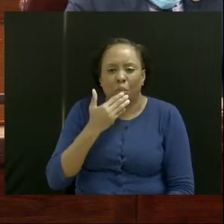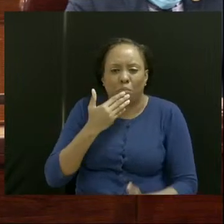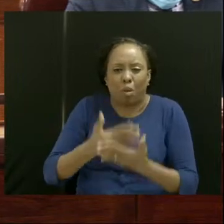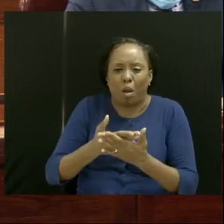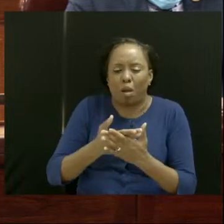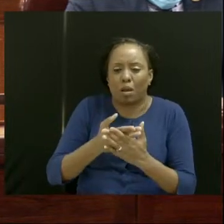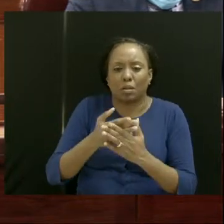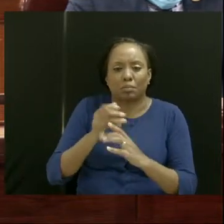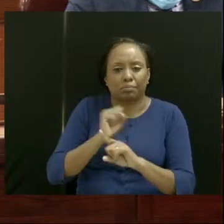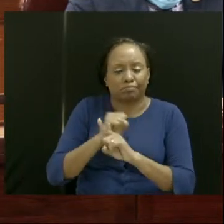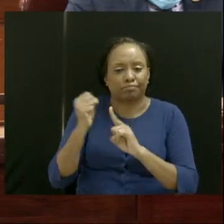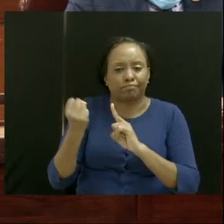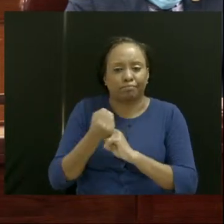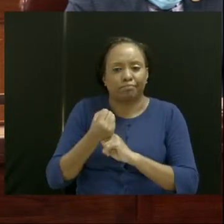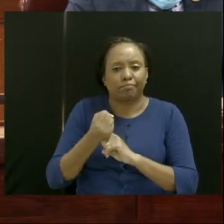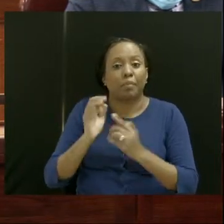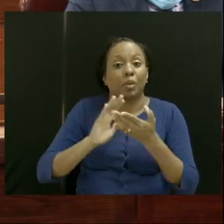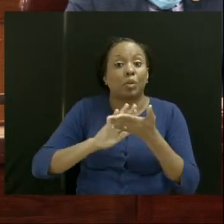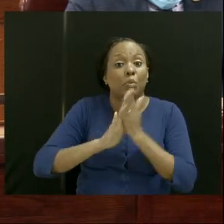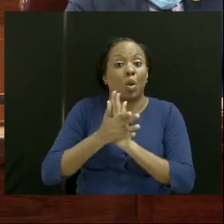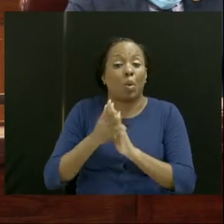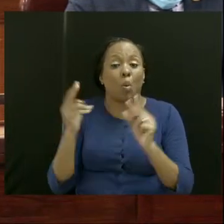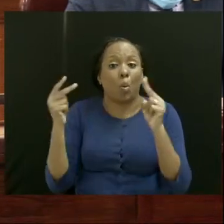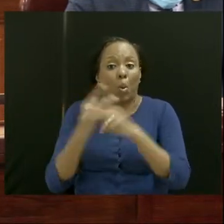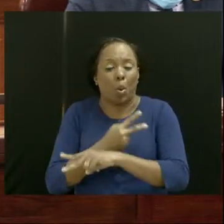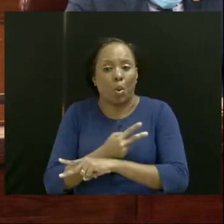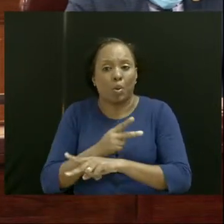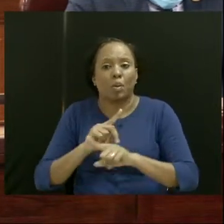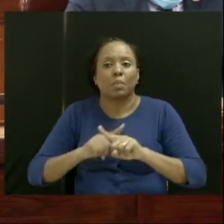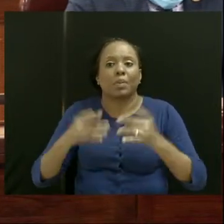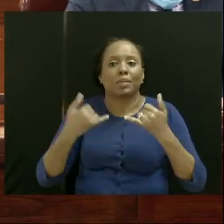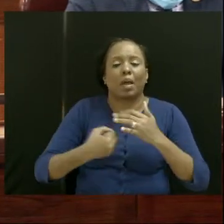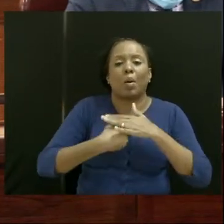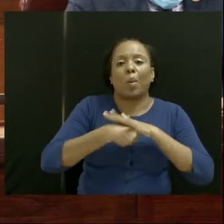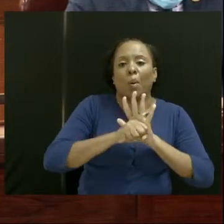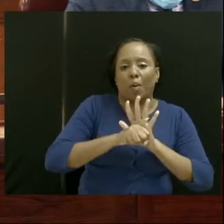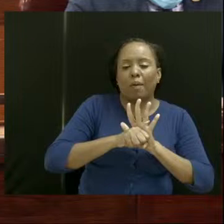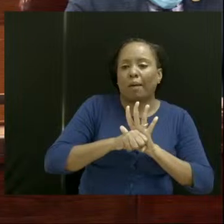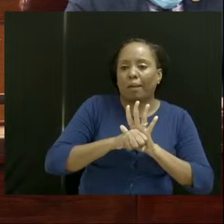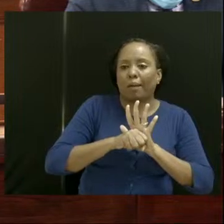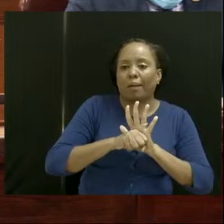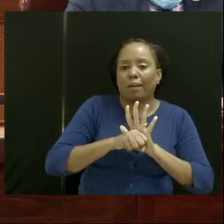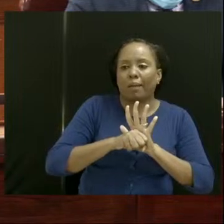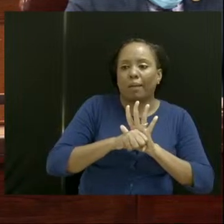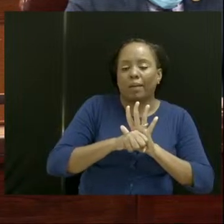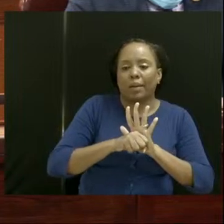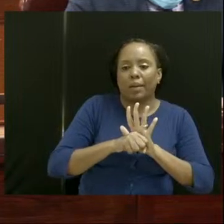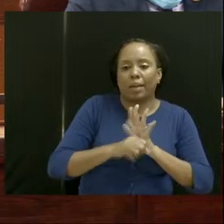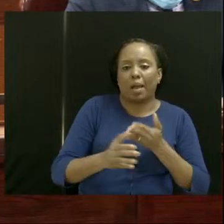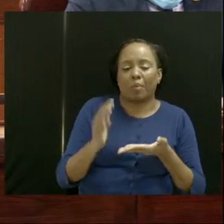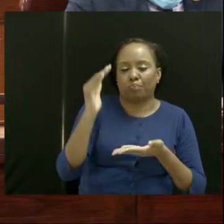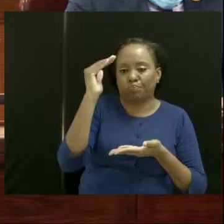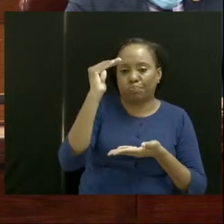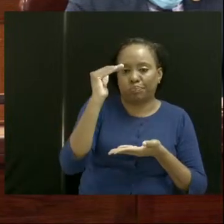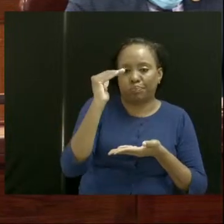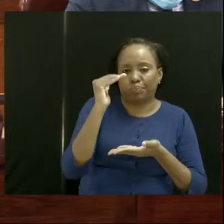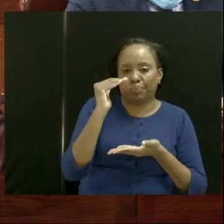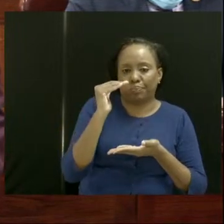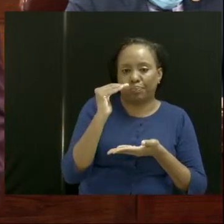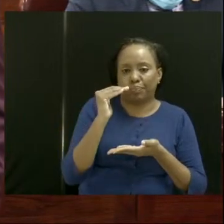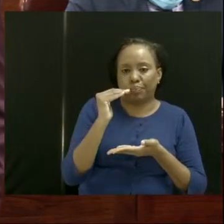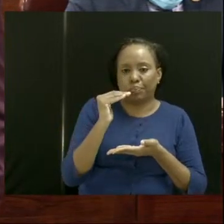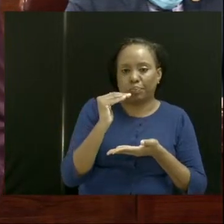COVID has seen the avoidance of that. We've seen a reduction in the